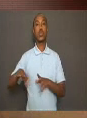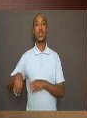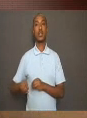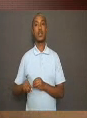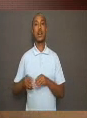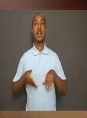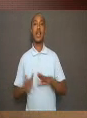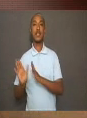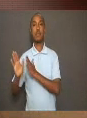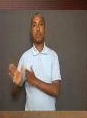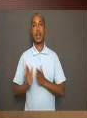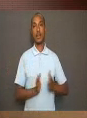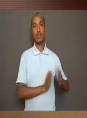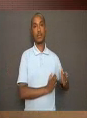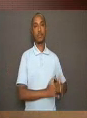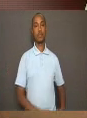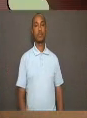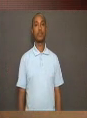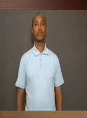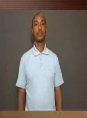Students, let's get ready.